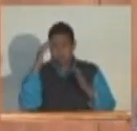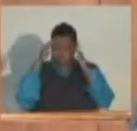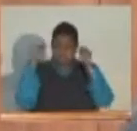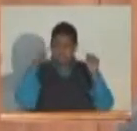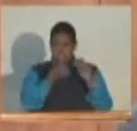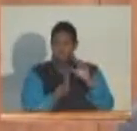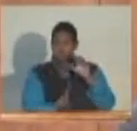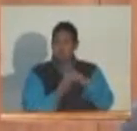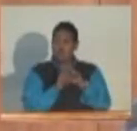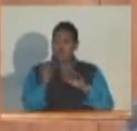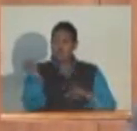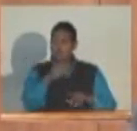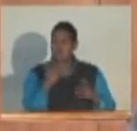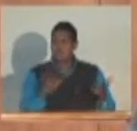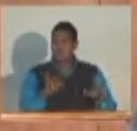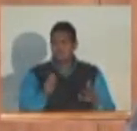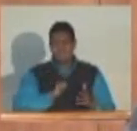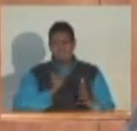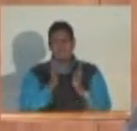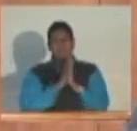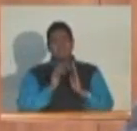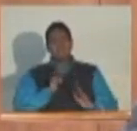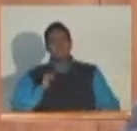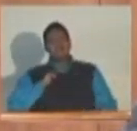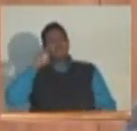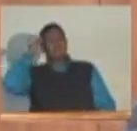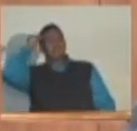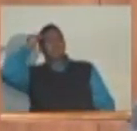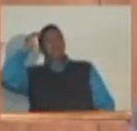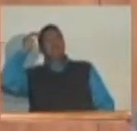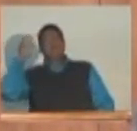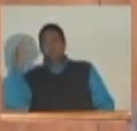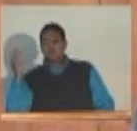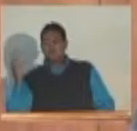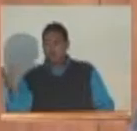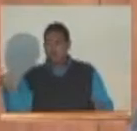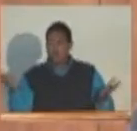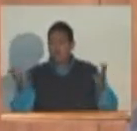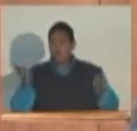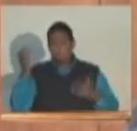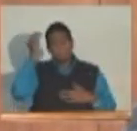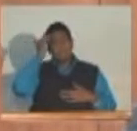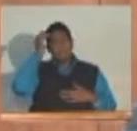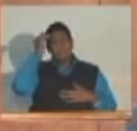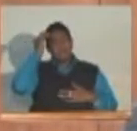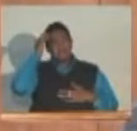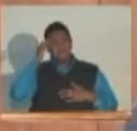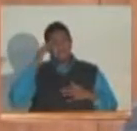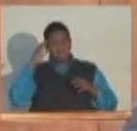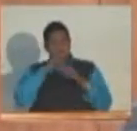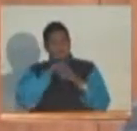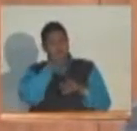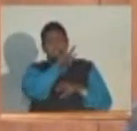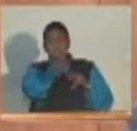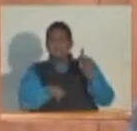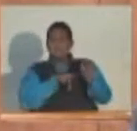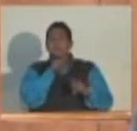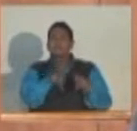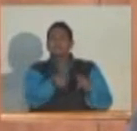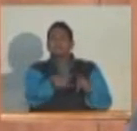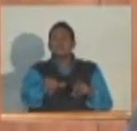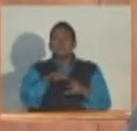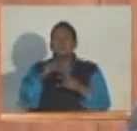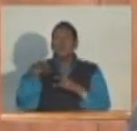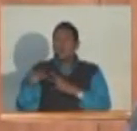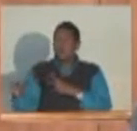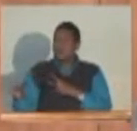that she had come back here, I asked myself, what madness have descended on these people that they choose